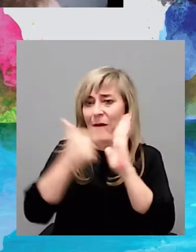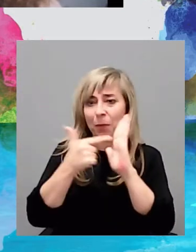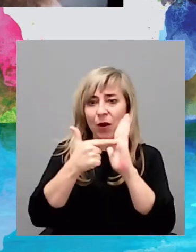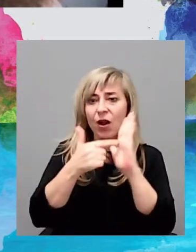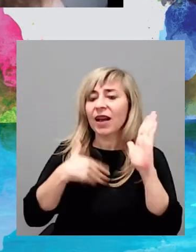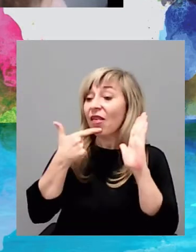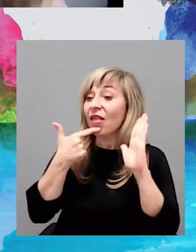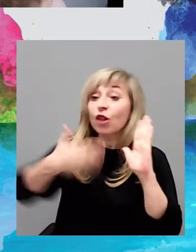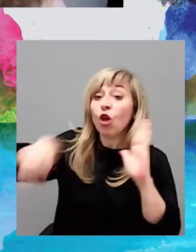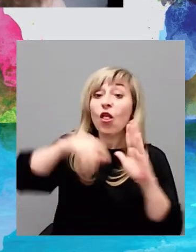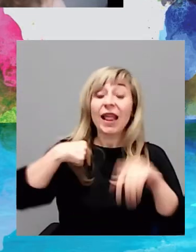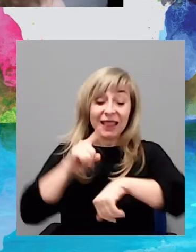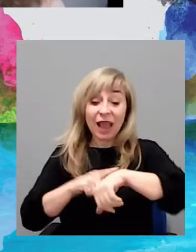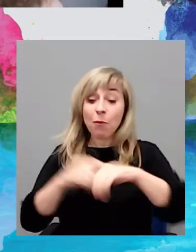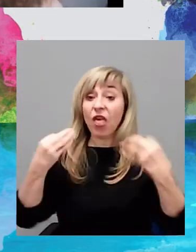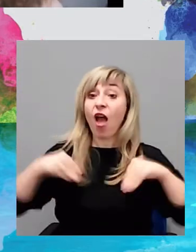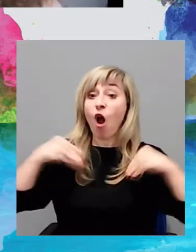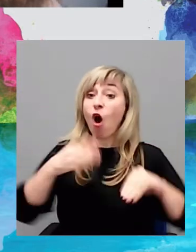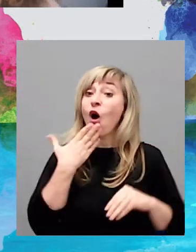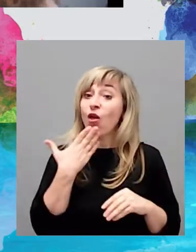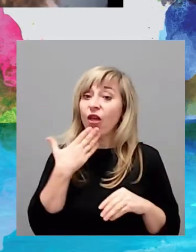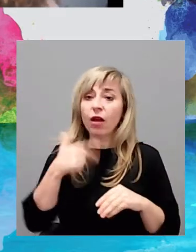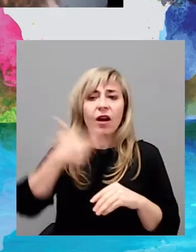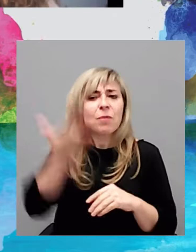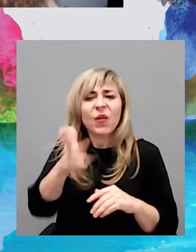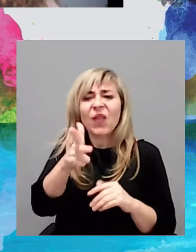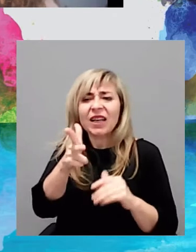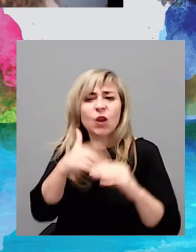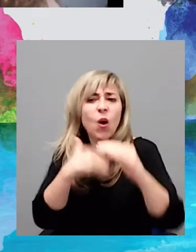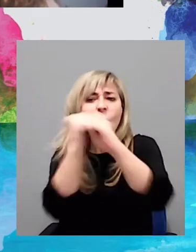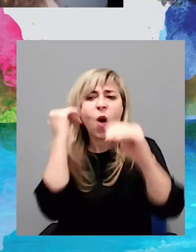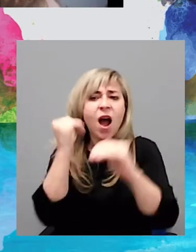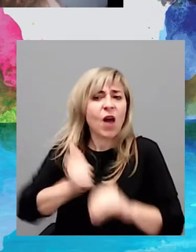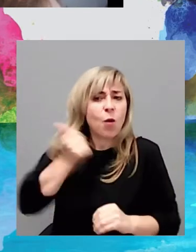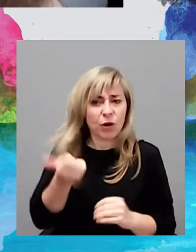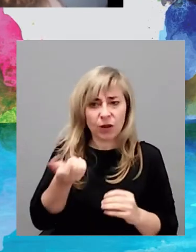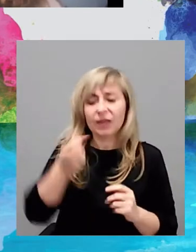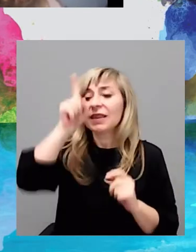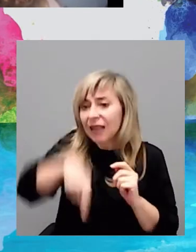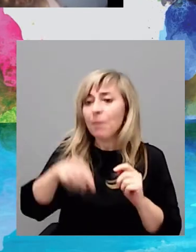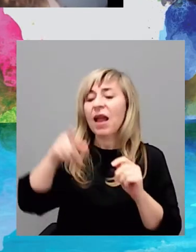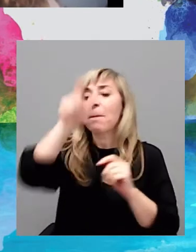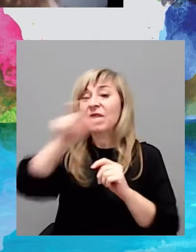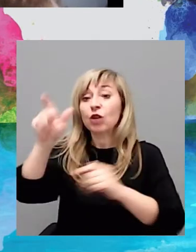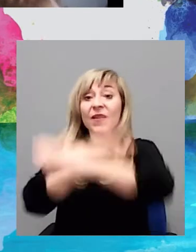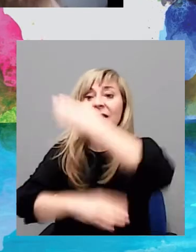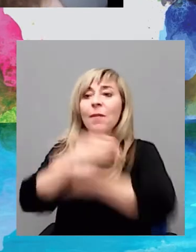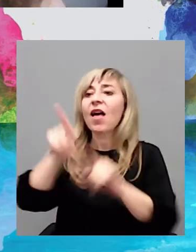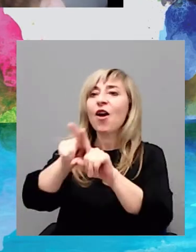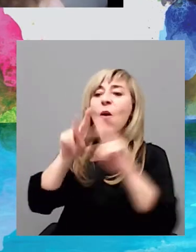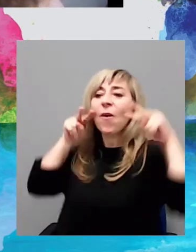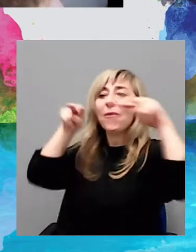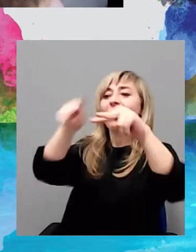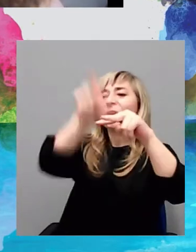our free time on an equal footing, and it's a good tool for people with disabilities